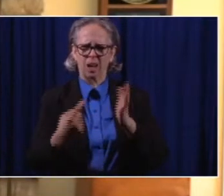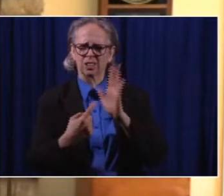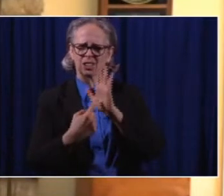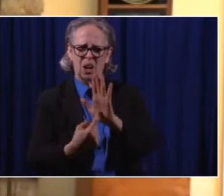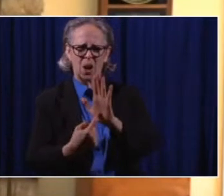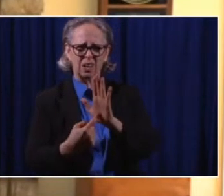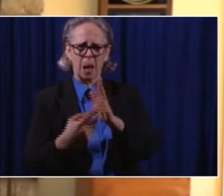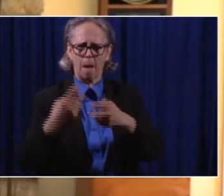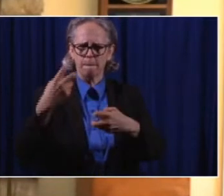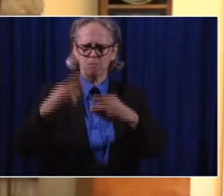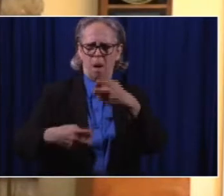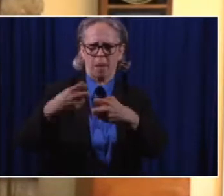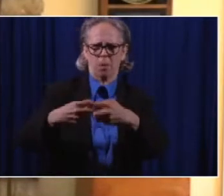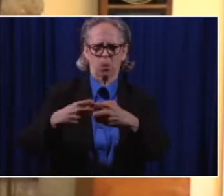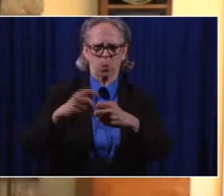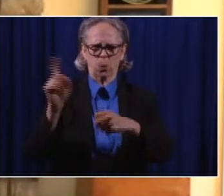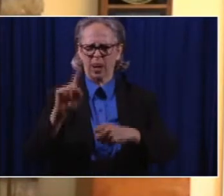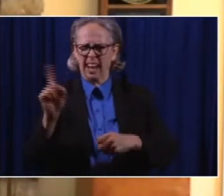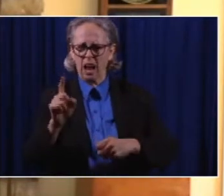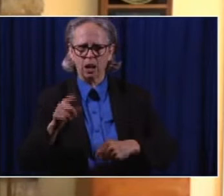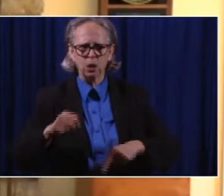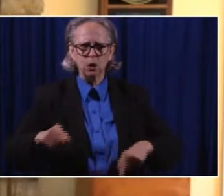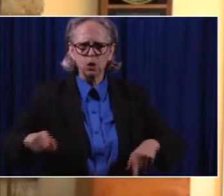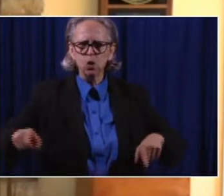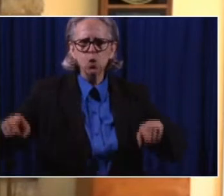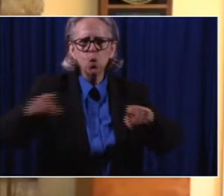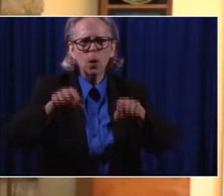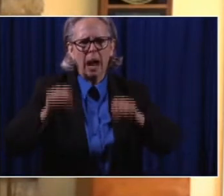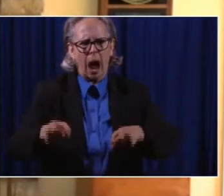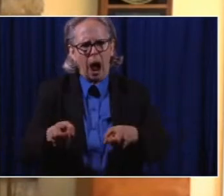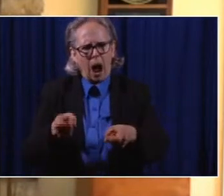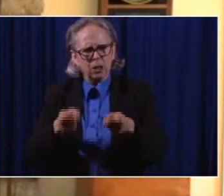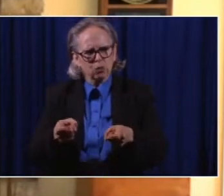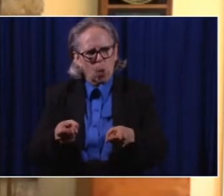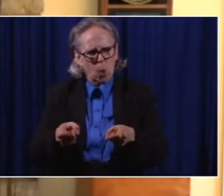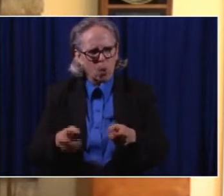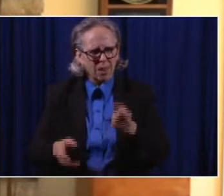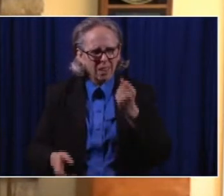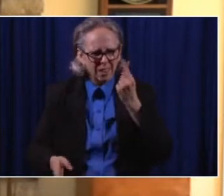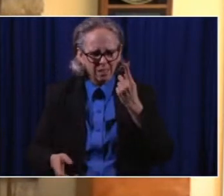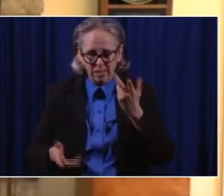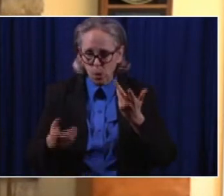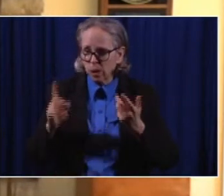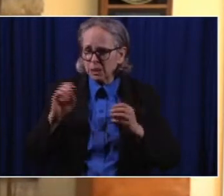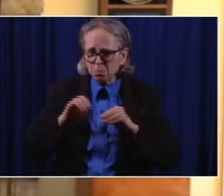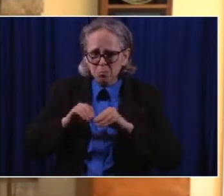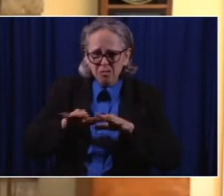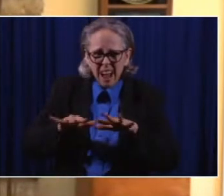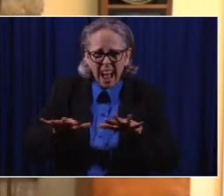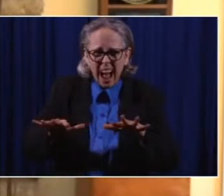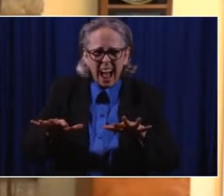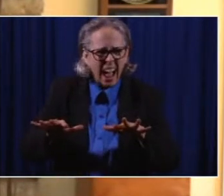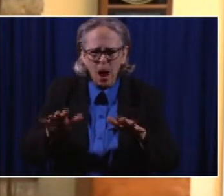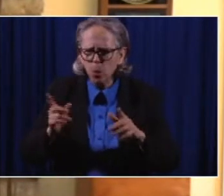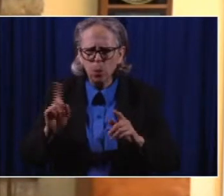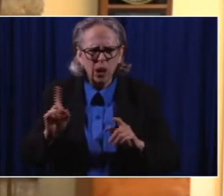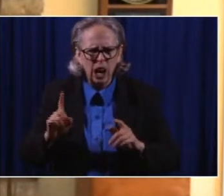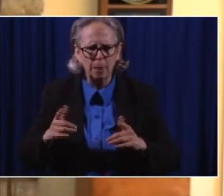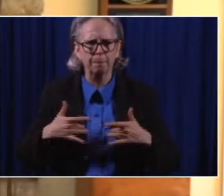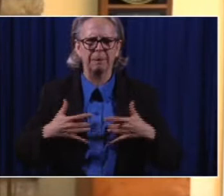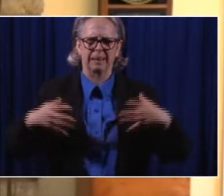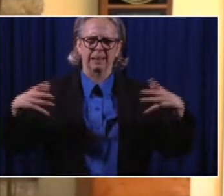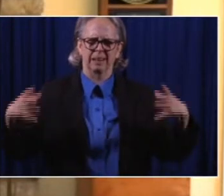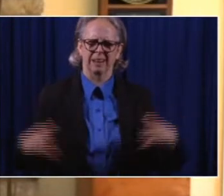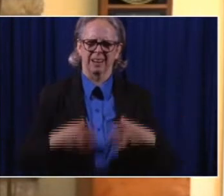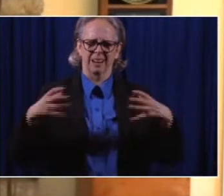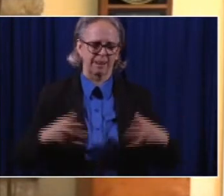hands, and that there is spread that's occurring inadvertently, obviously, when people are with friends,